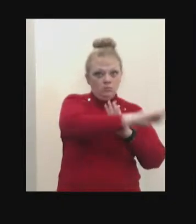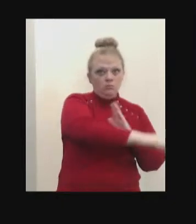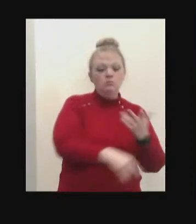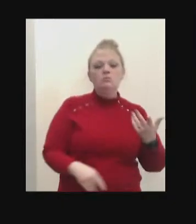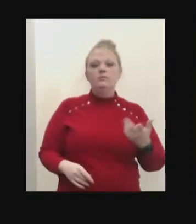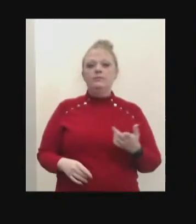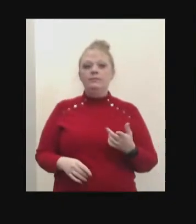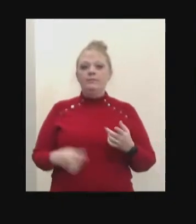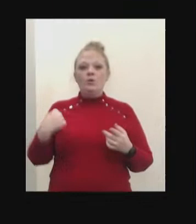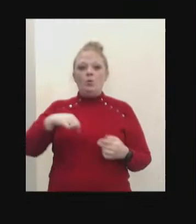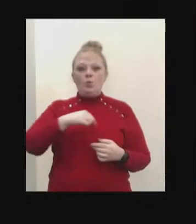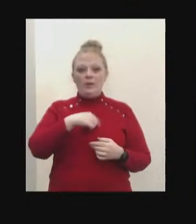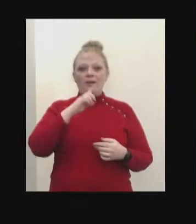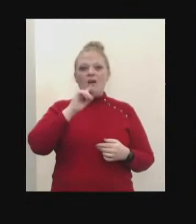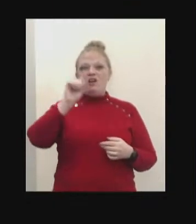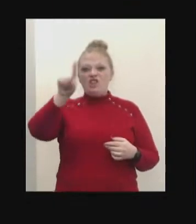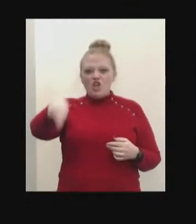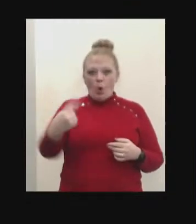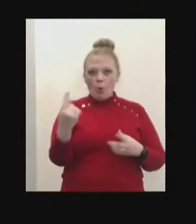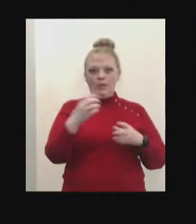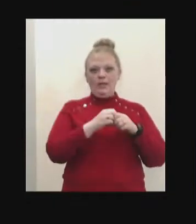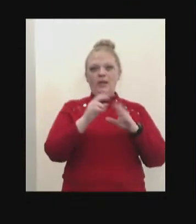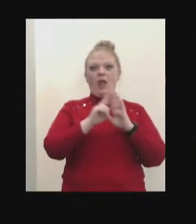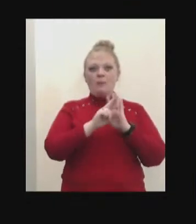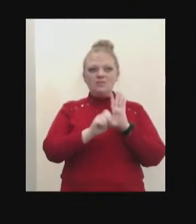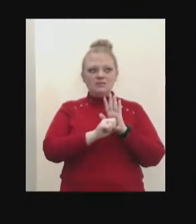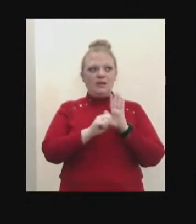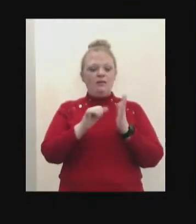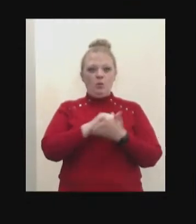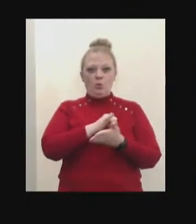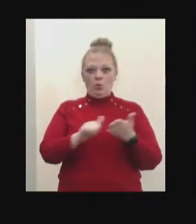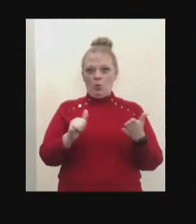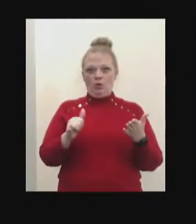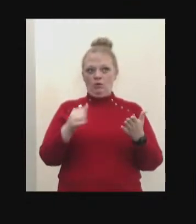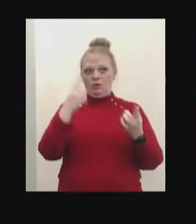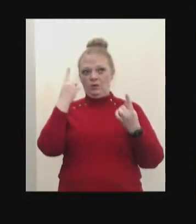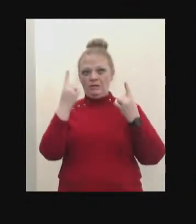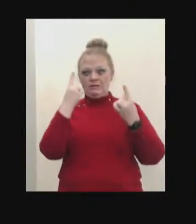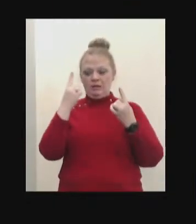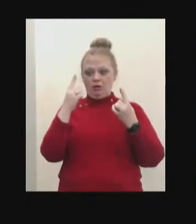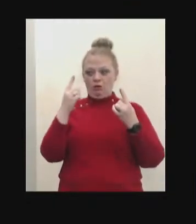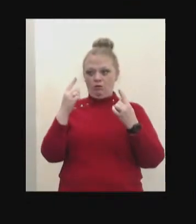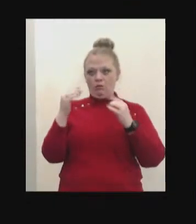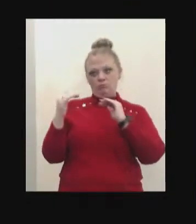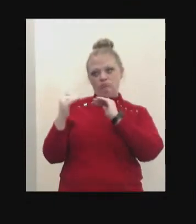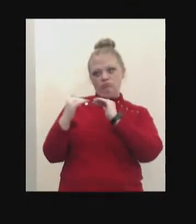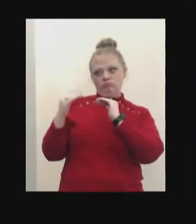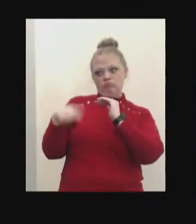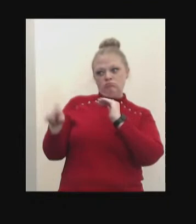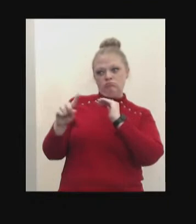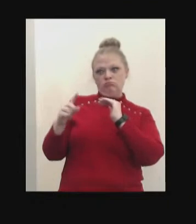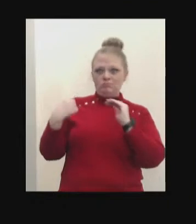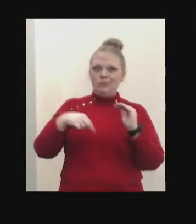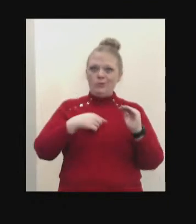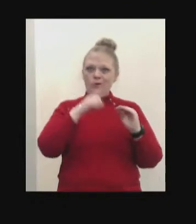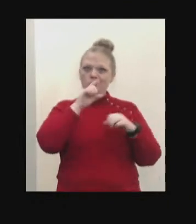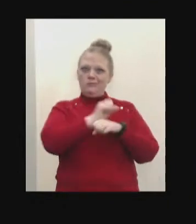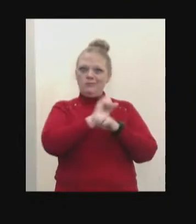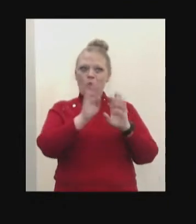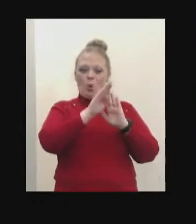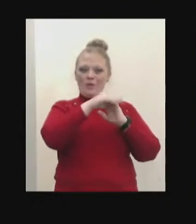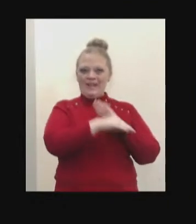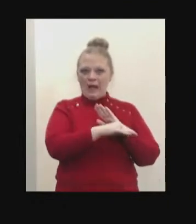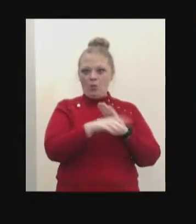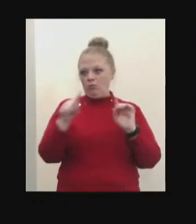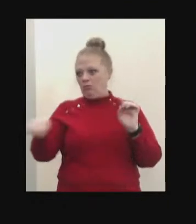only region really in upstate New York in this area that we consider our peer areas that's going down in hospitalizations. And we